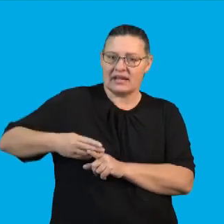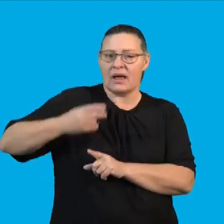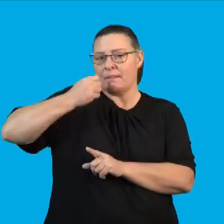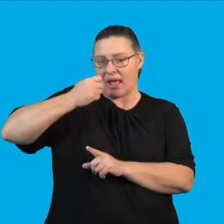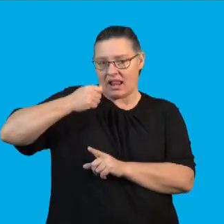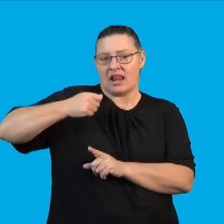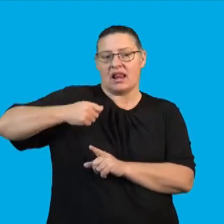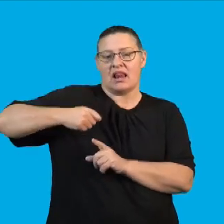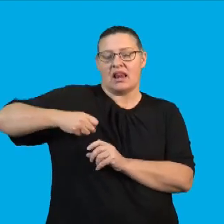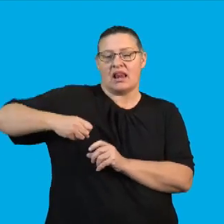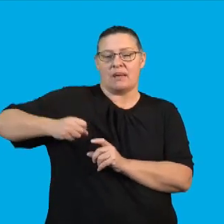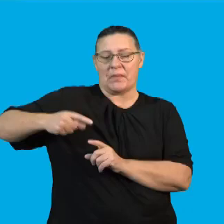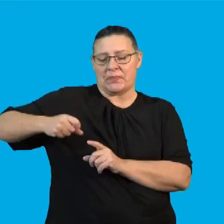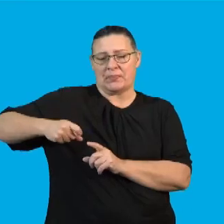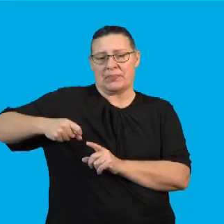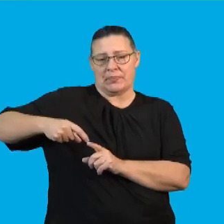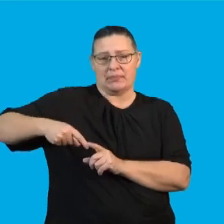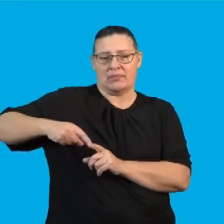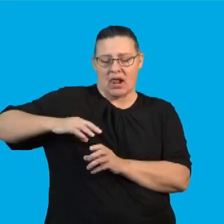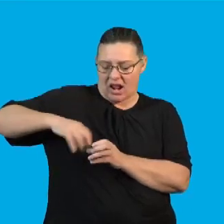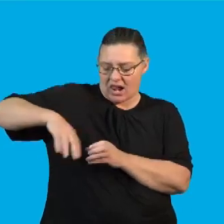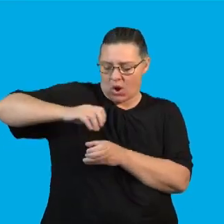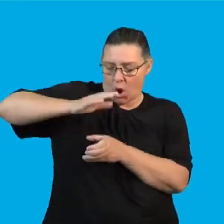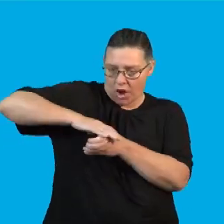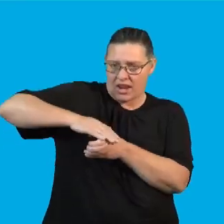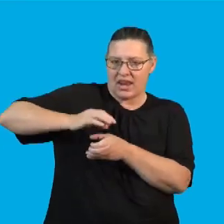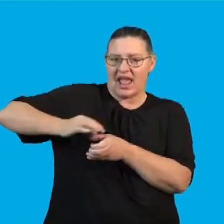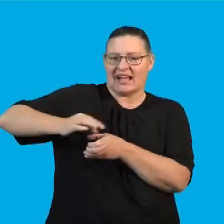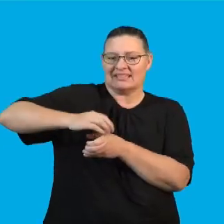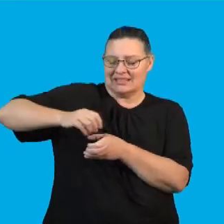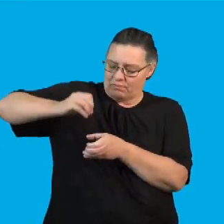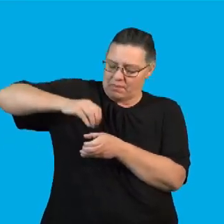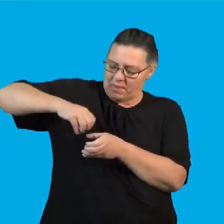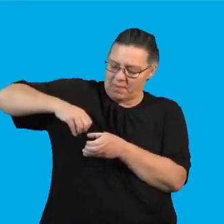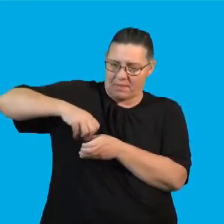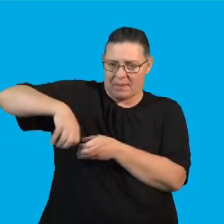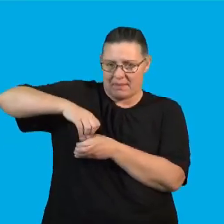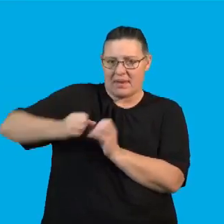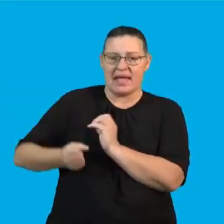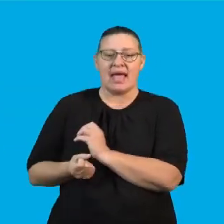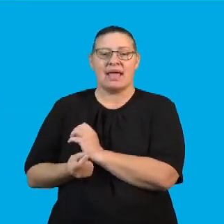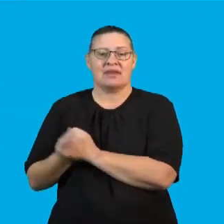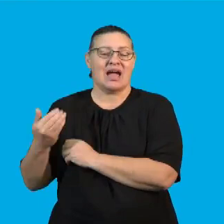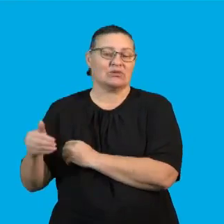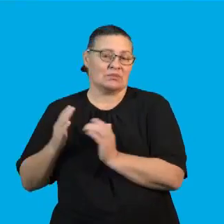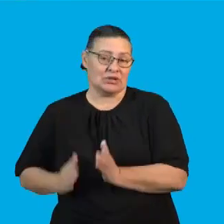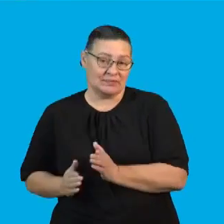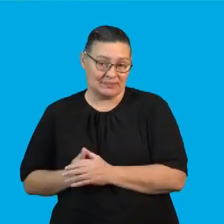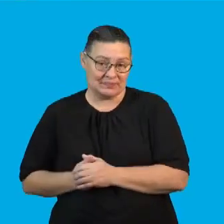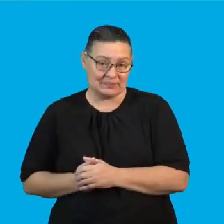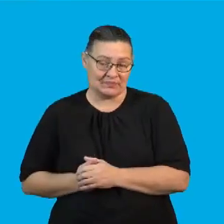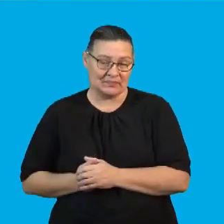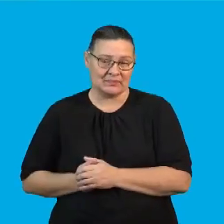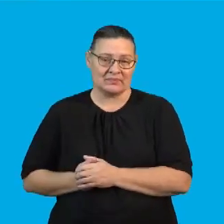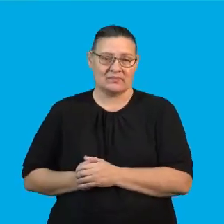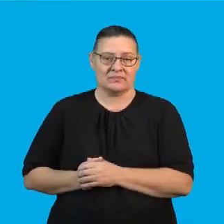is laying eggs to the outside, and the male is now sprinkling the sperm cells for fertilization to take place outside